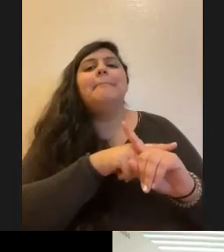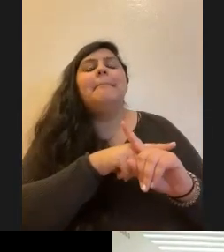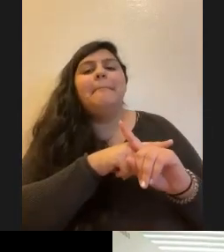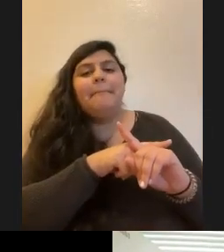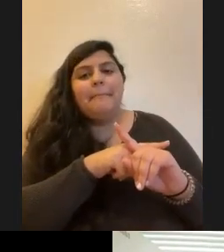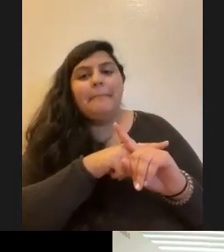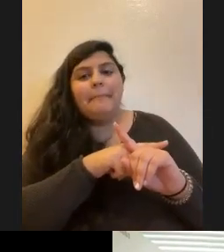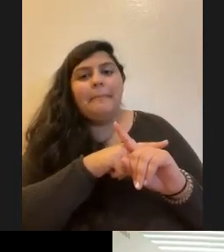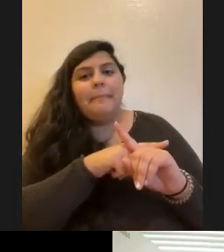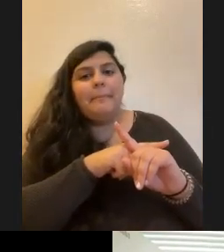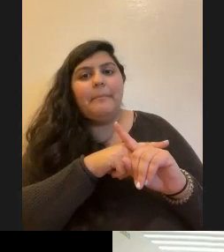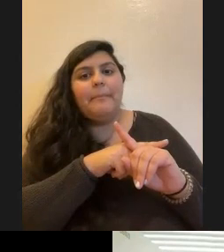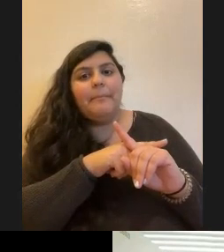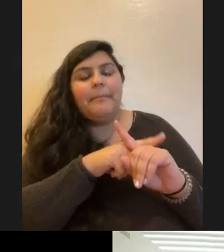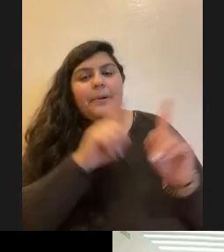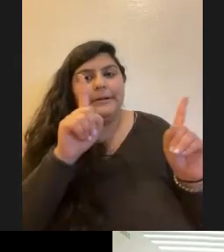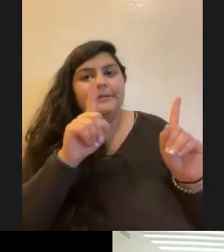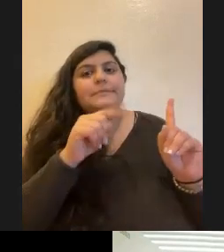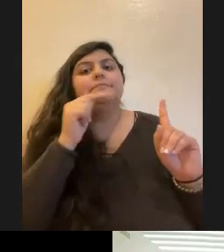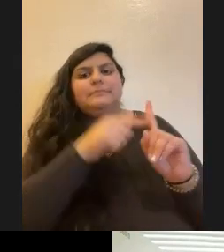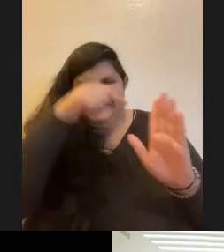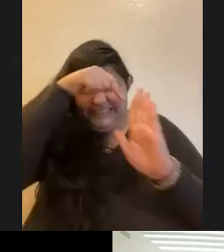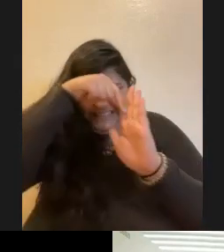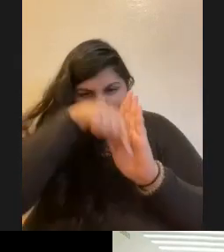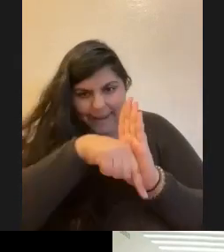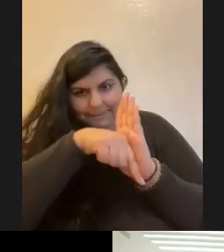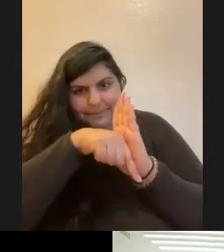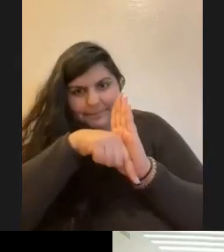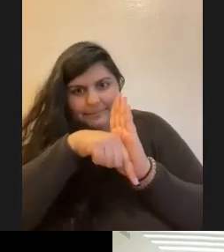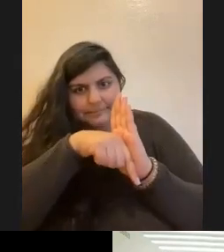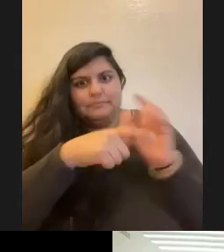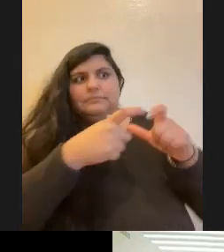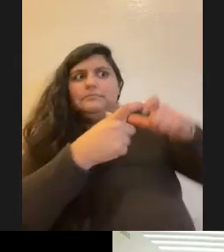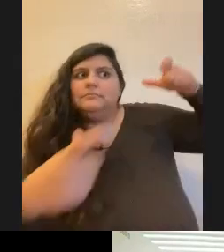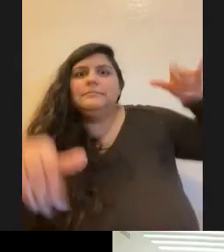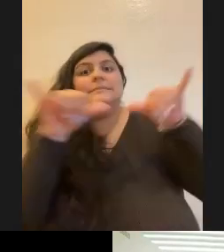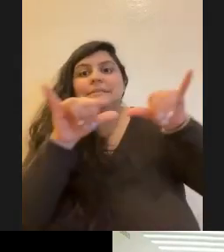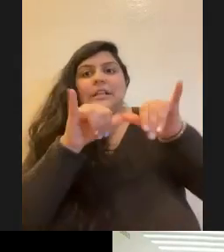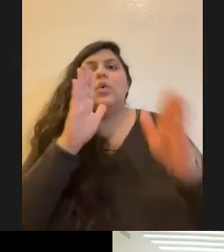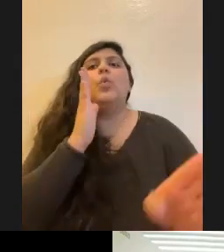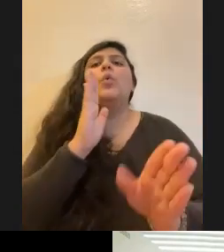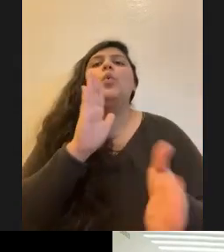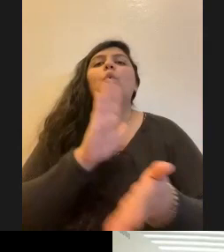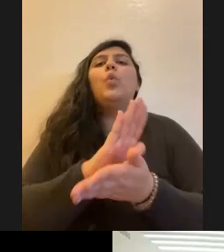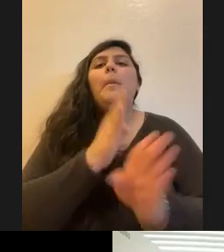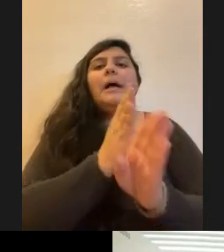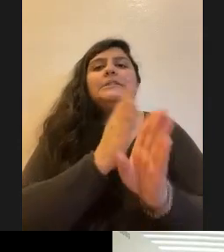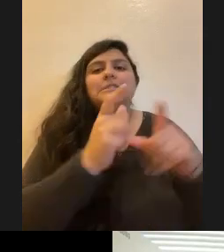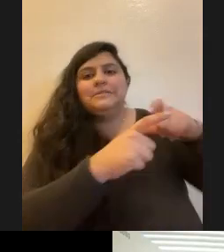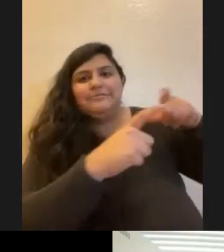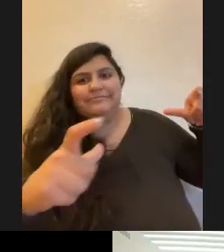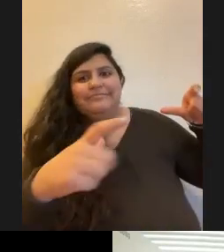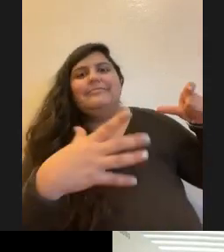in where you are. But they're super deep. They are about the length of a school bus and like the thickness of a couch. They're